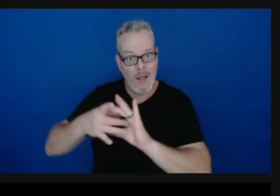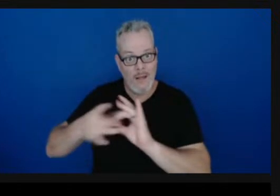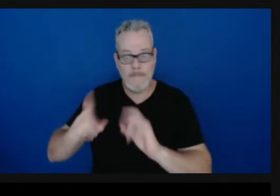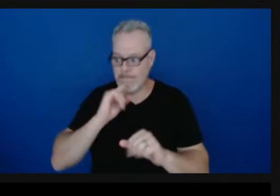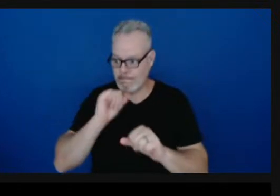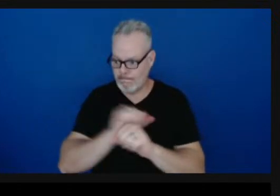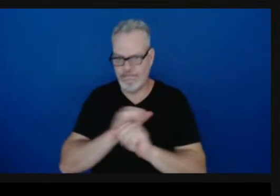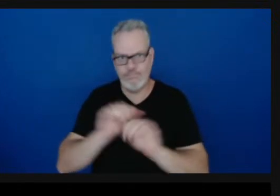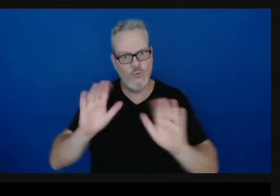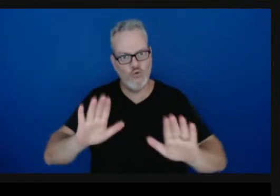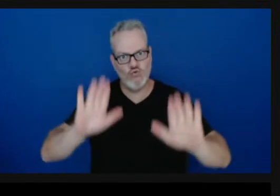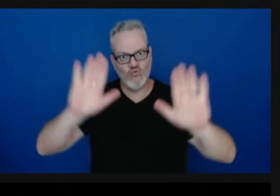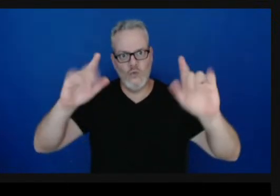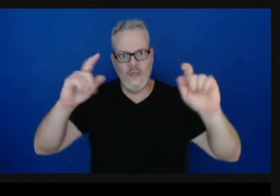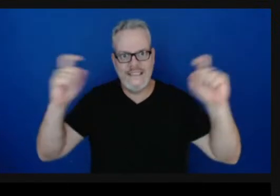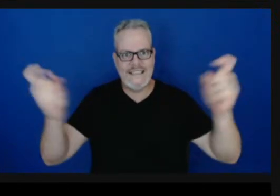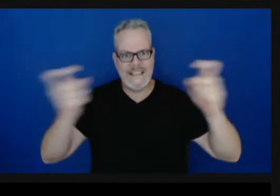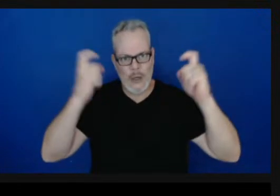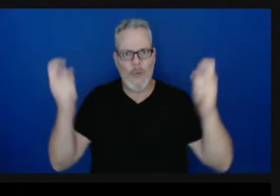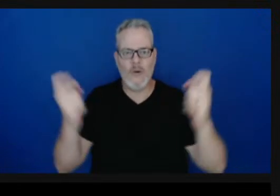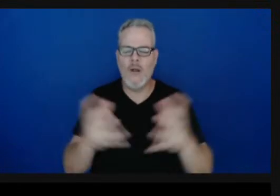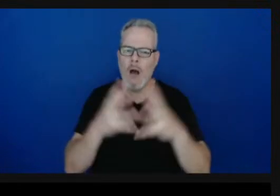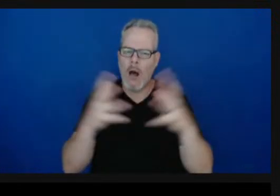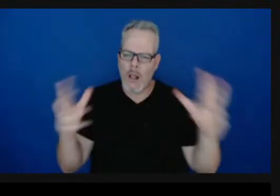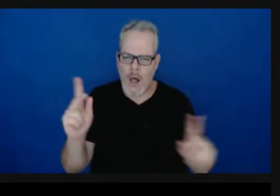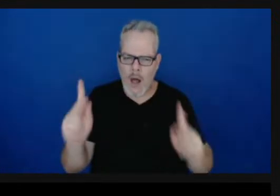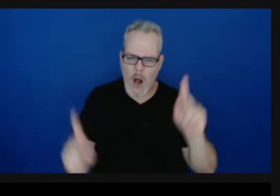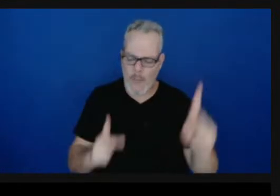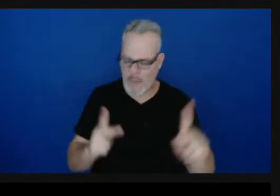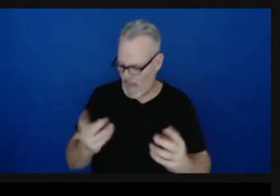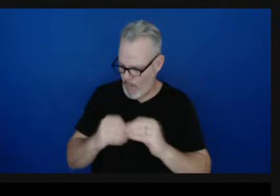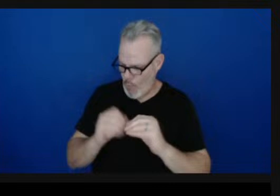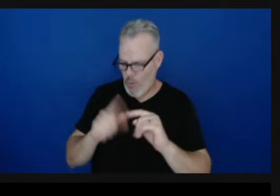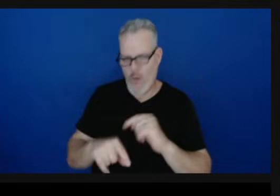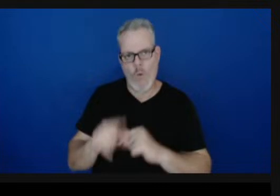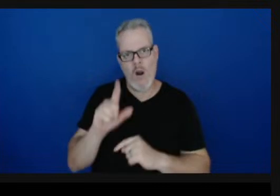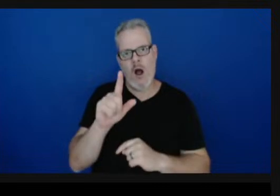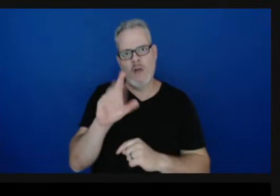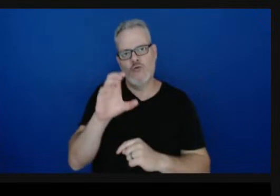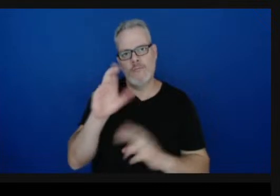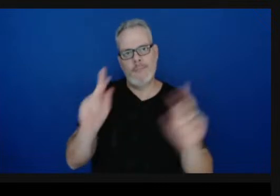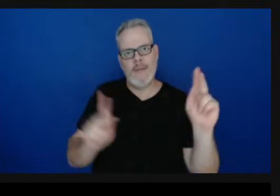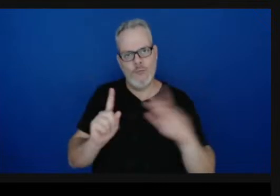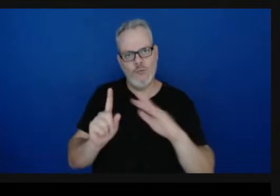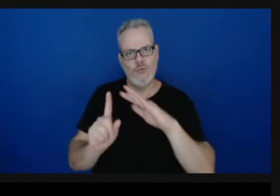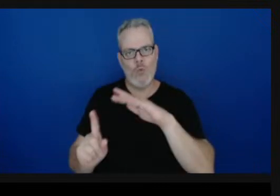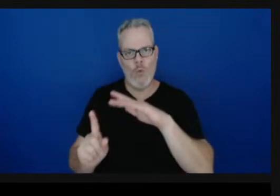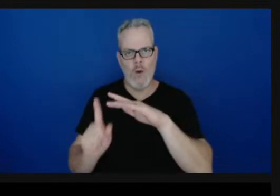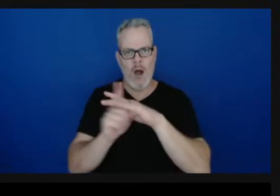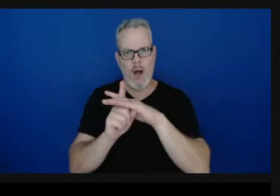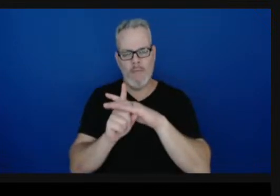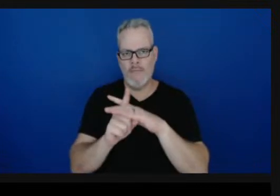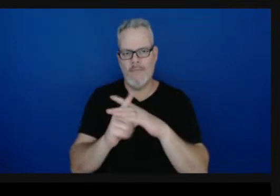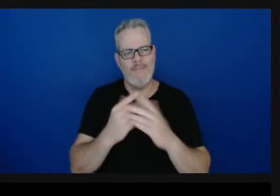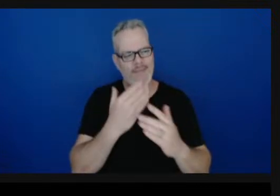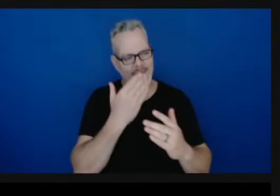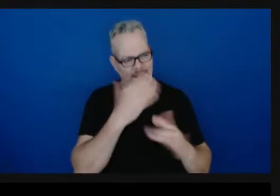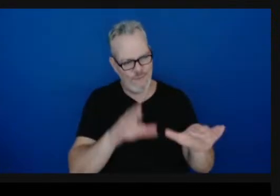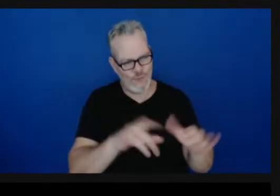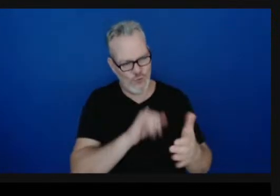great ceremony. Really was. A lot of people, I want to say over 100 people showed up there, and thanks for grabbing that video,